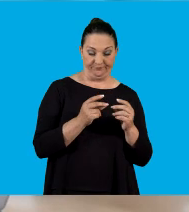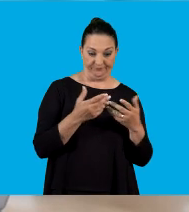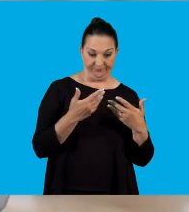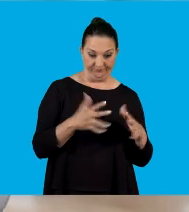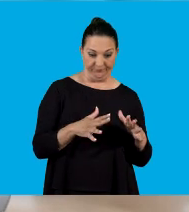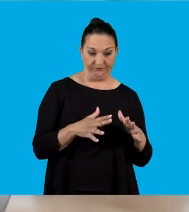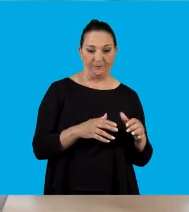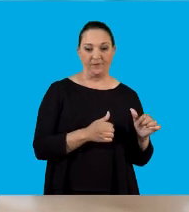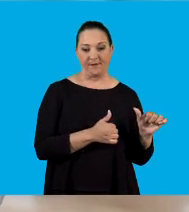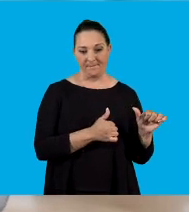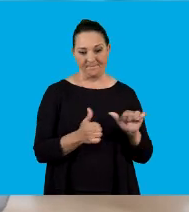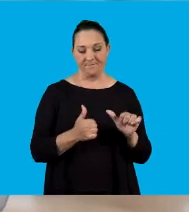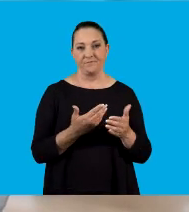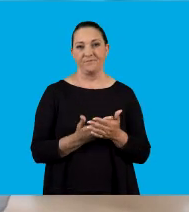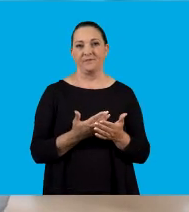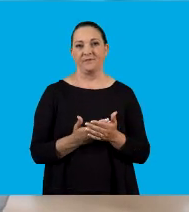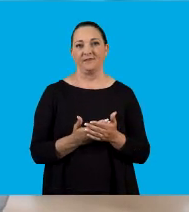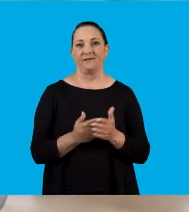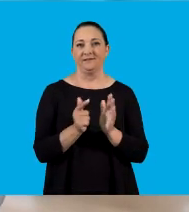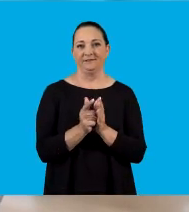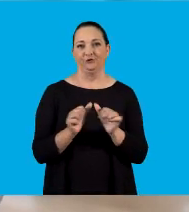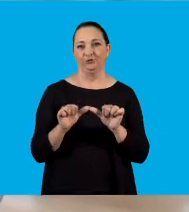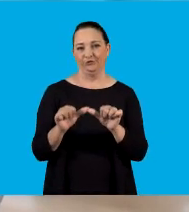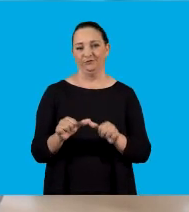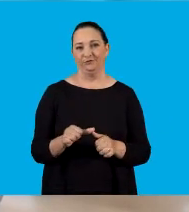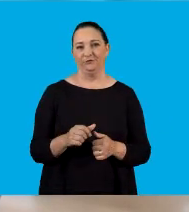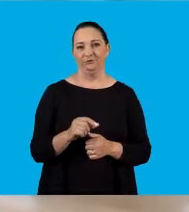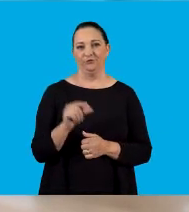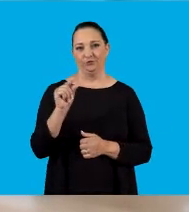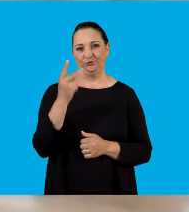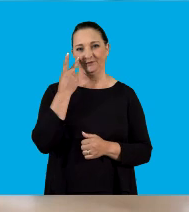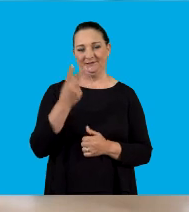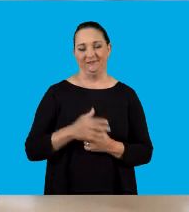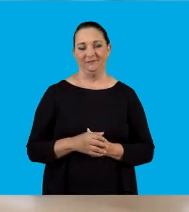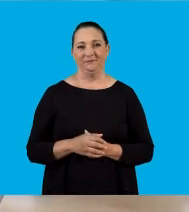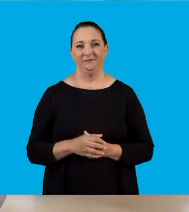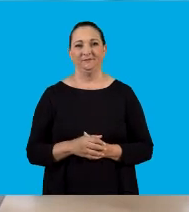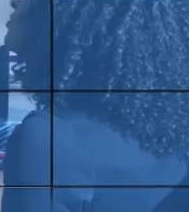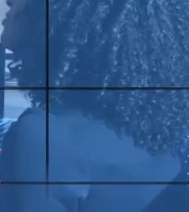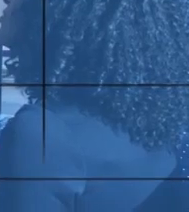then when we come back, we are continuing with our lesson. I'll see you just now.